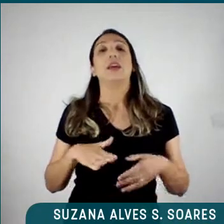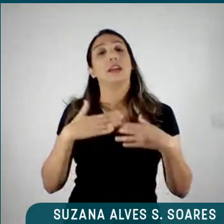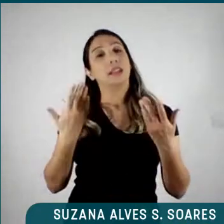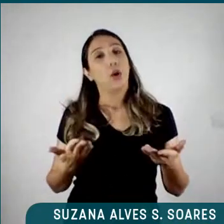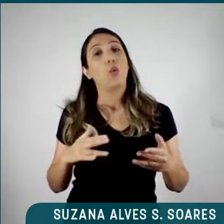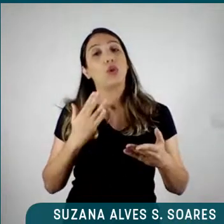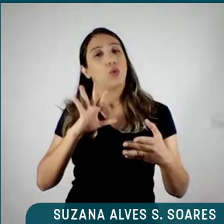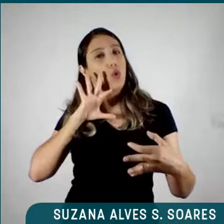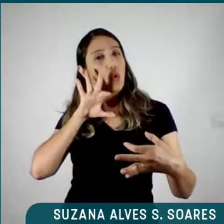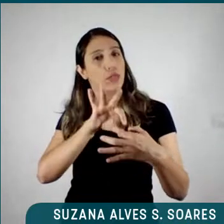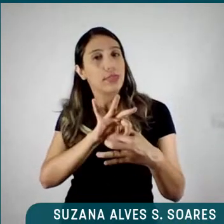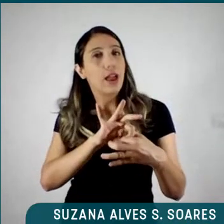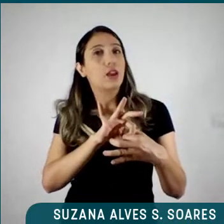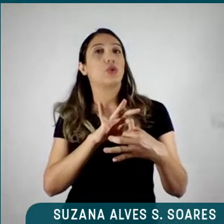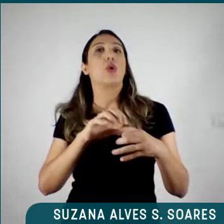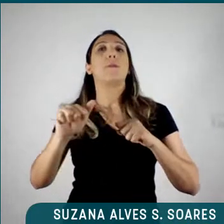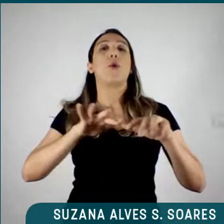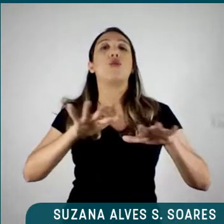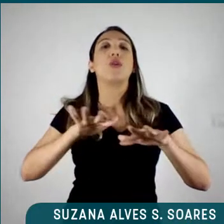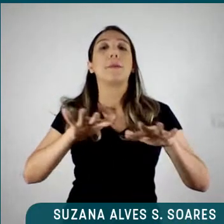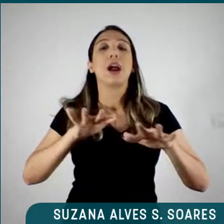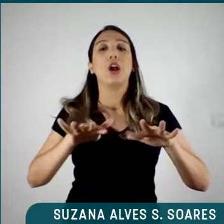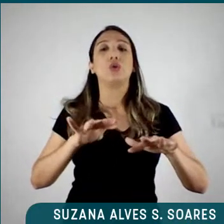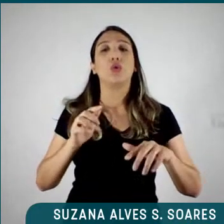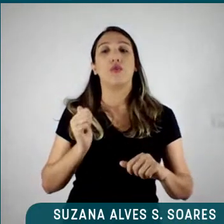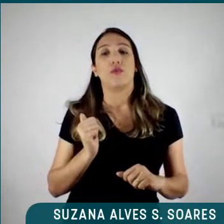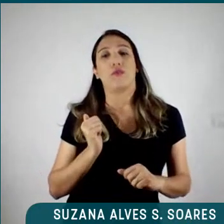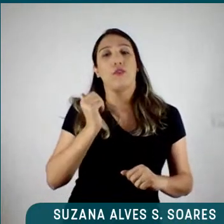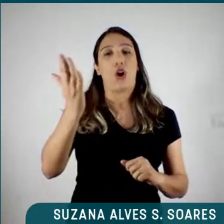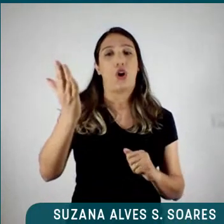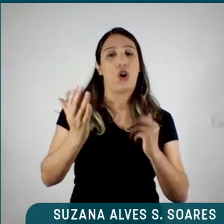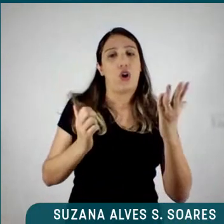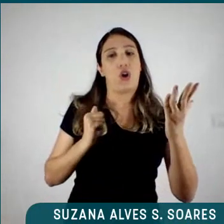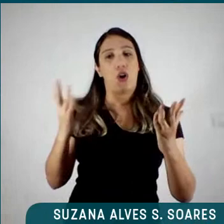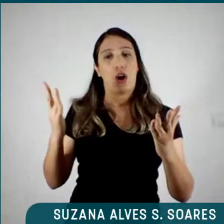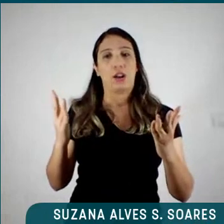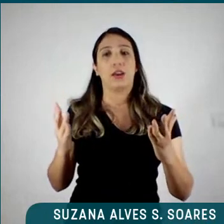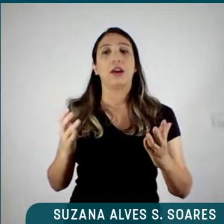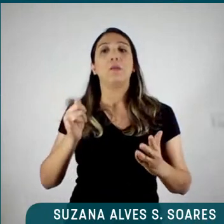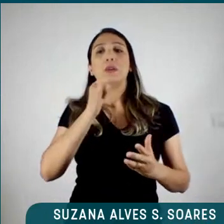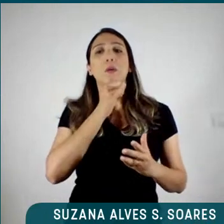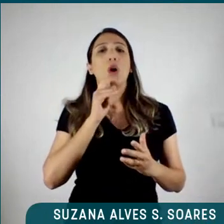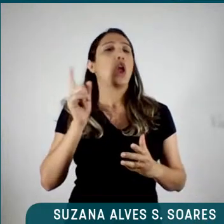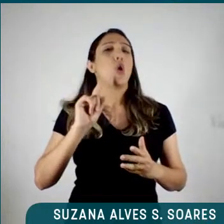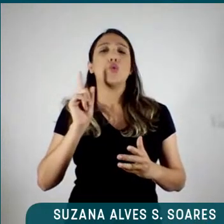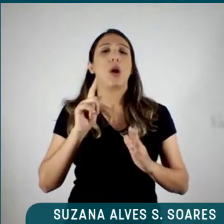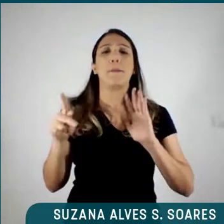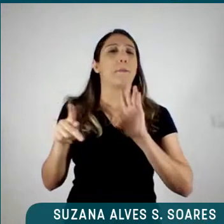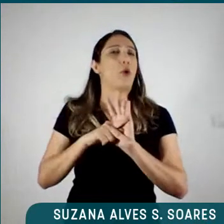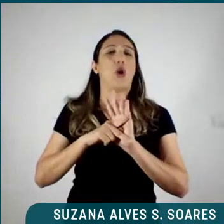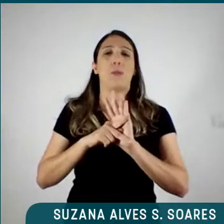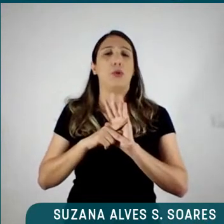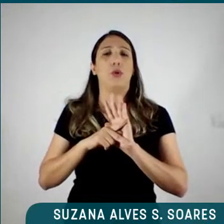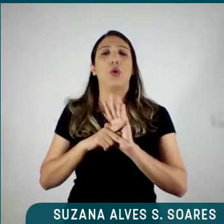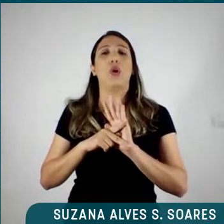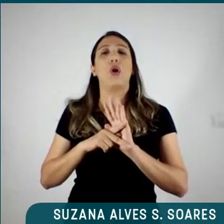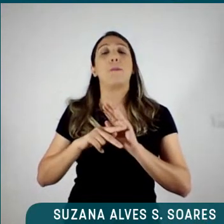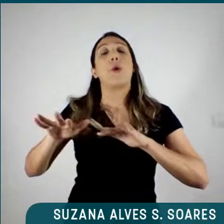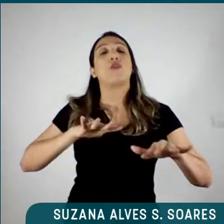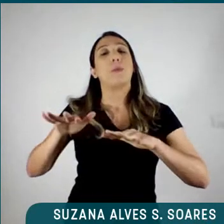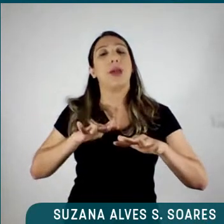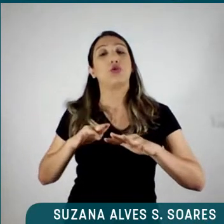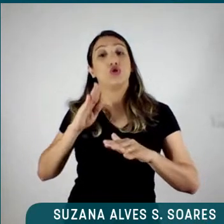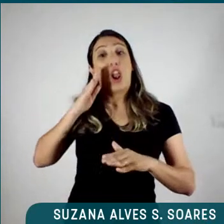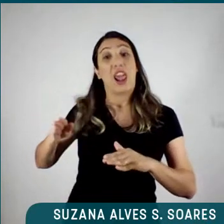So when we are connecting with each other and connecting with movements that are outside this